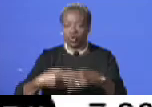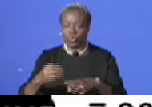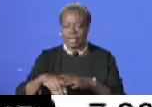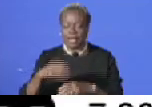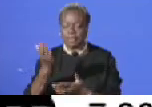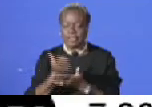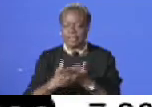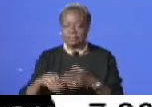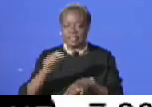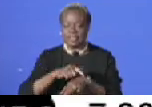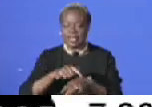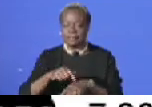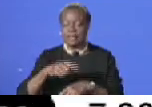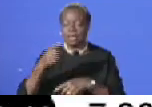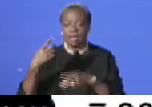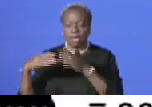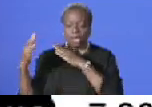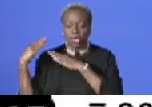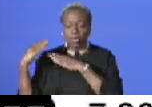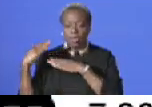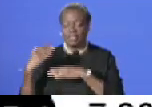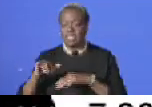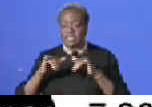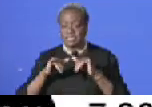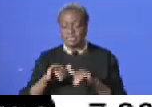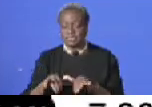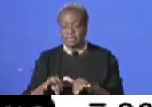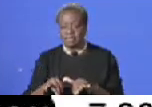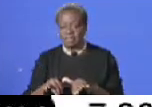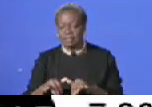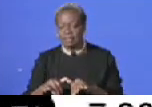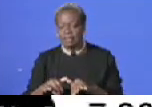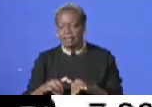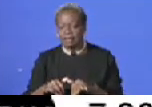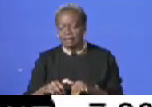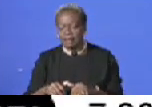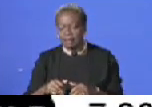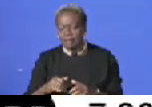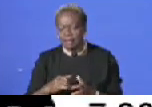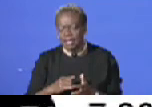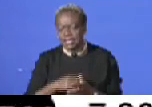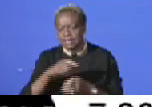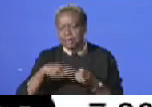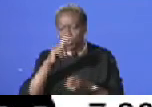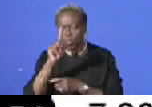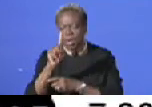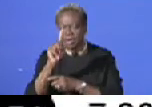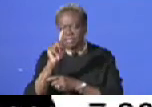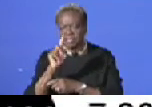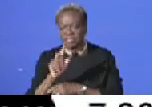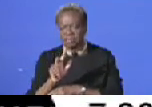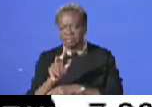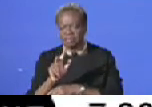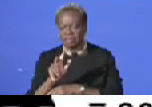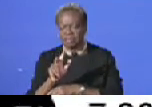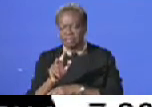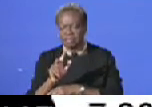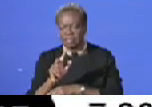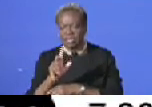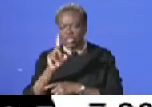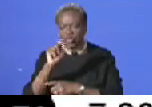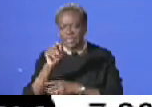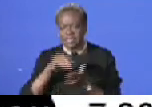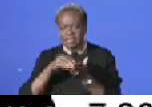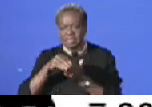Education, there remain significant outliers to the educational tool. It's about one-third, about 20,000 of